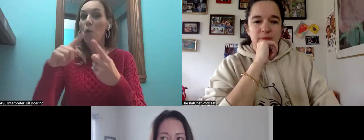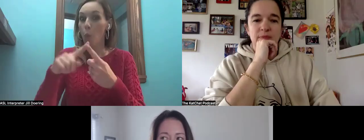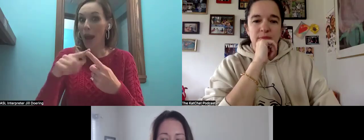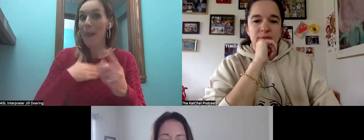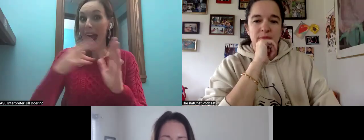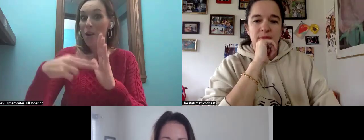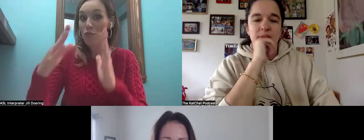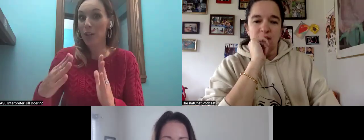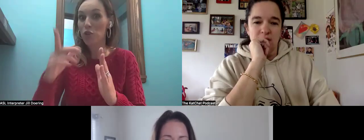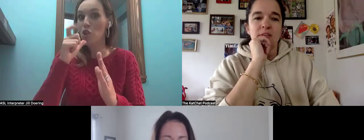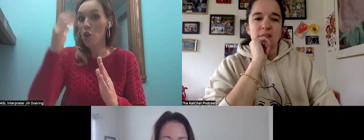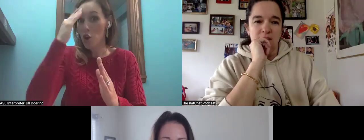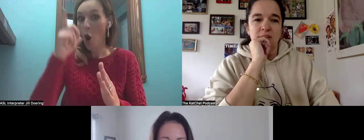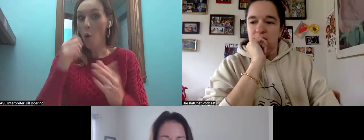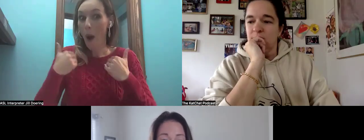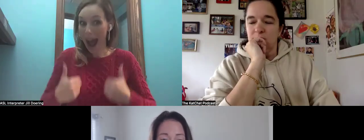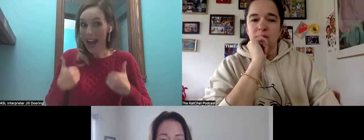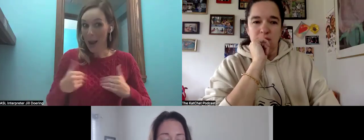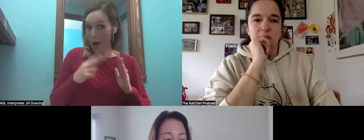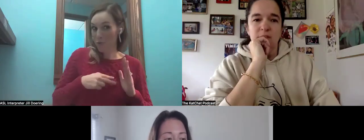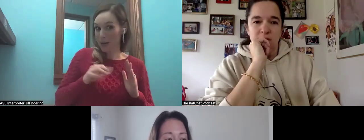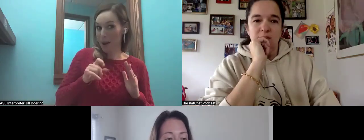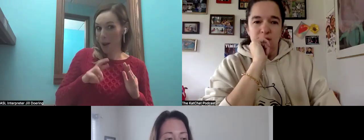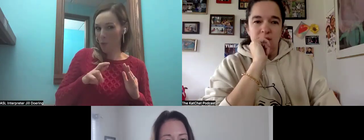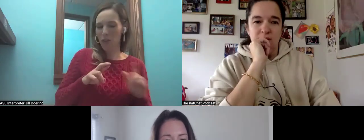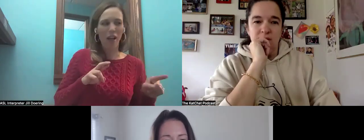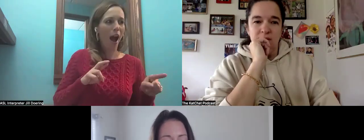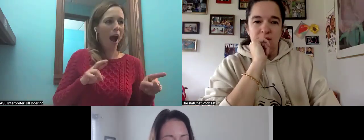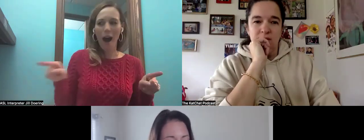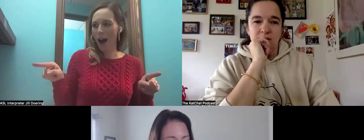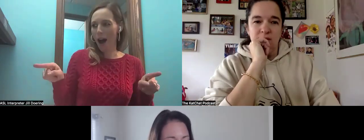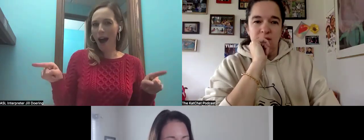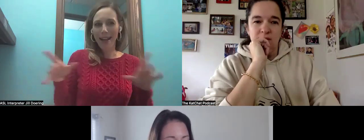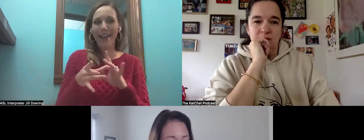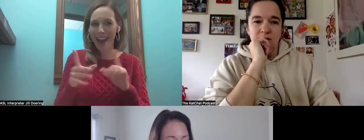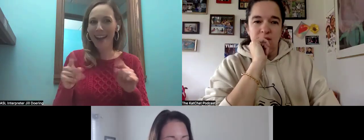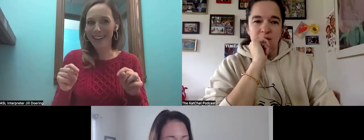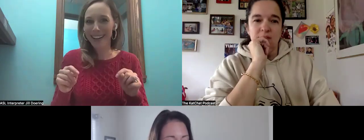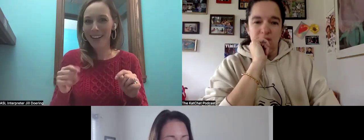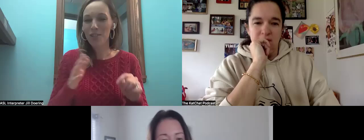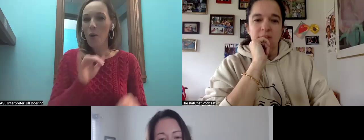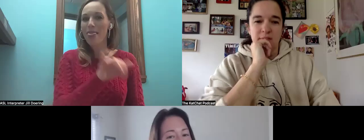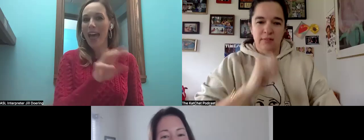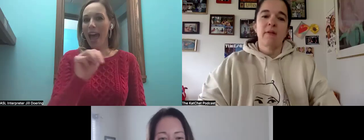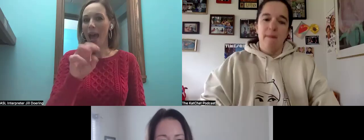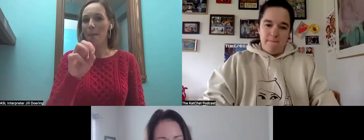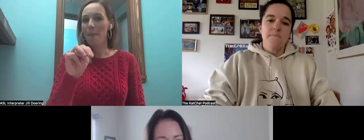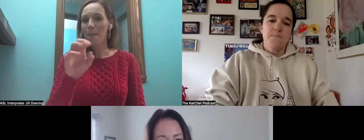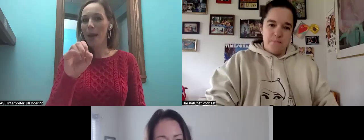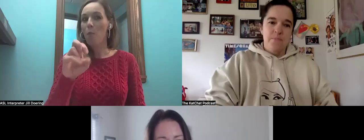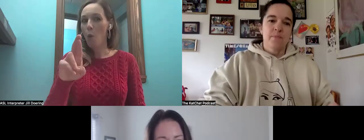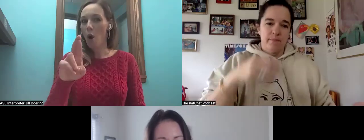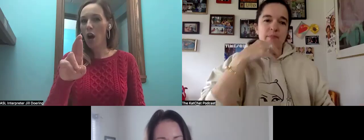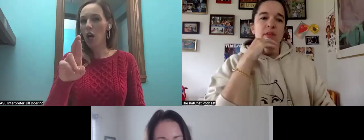like, I could see it now. They kind of connect it. So that memoir was my sort of got me going again in